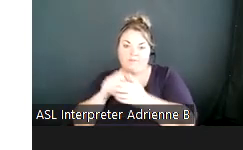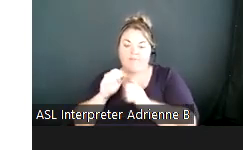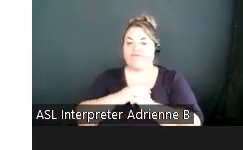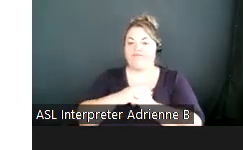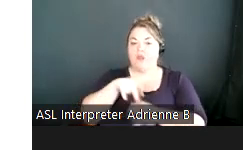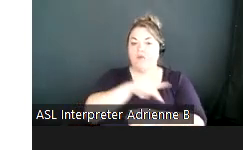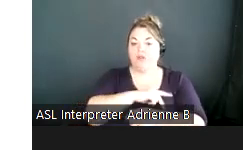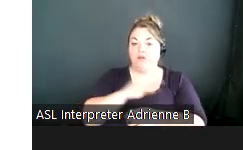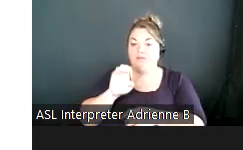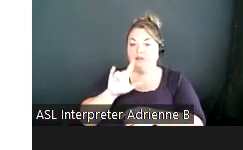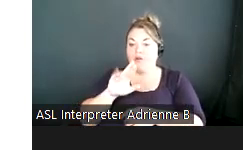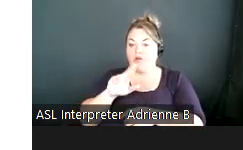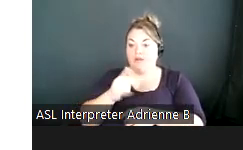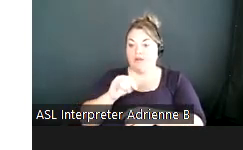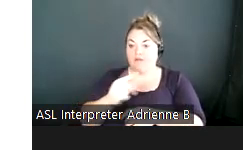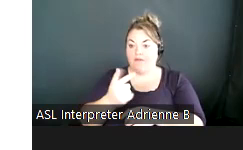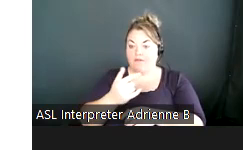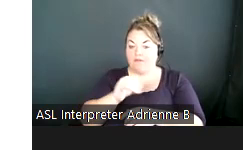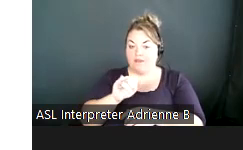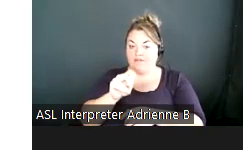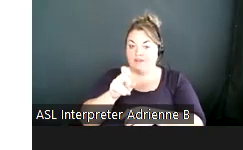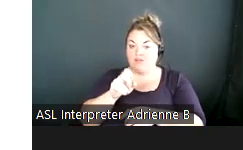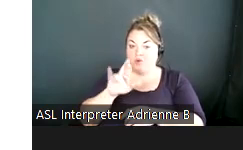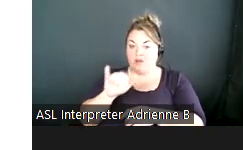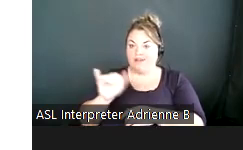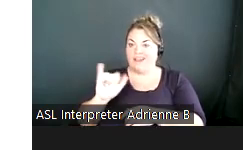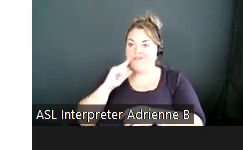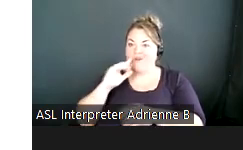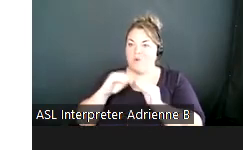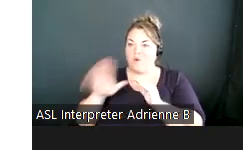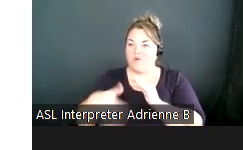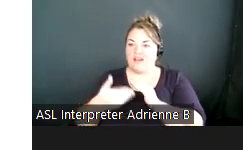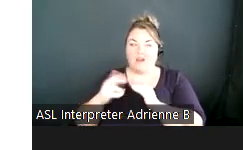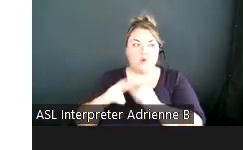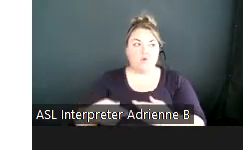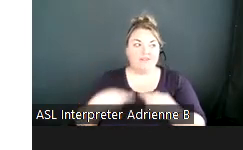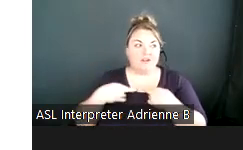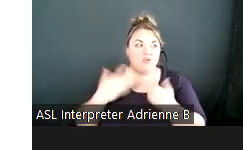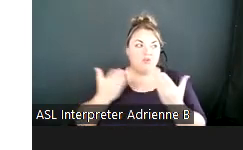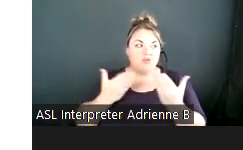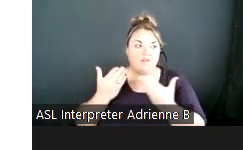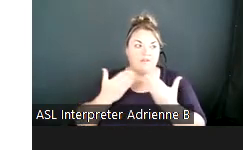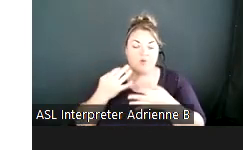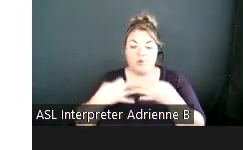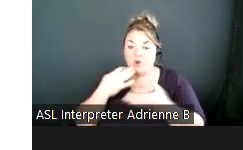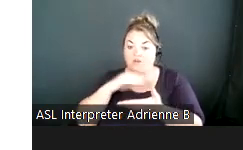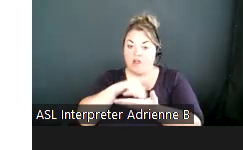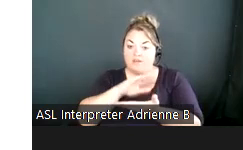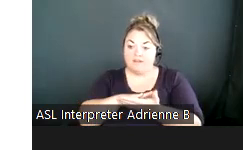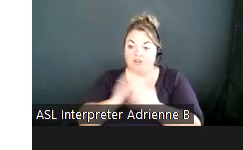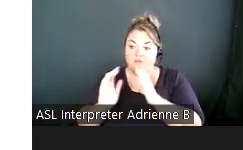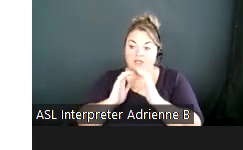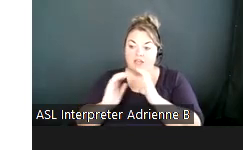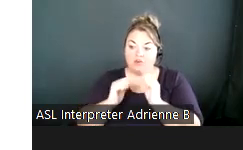belonging inventories in the case of a more overnight or residential service, court documents, communication